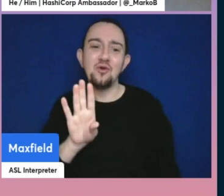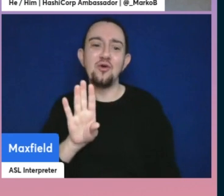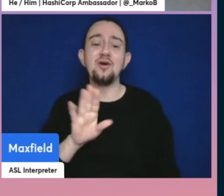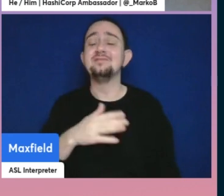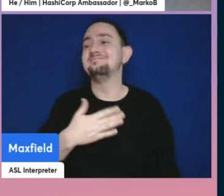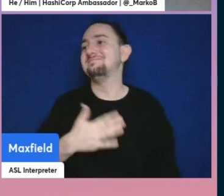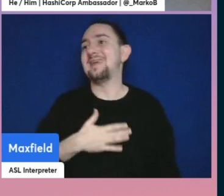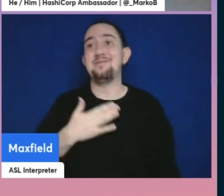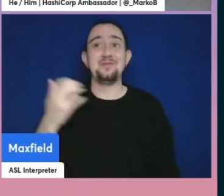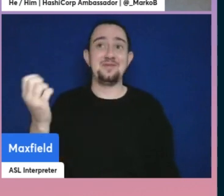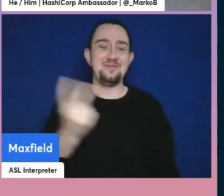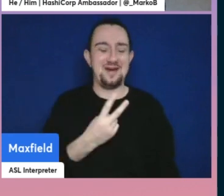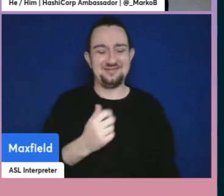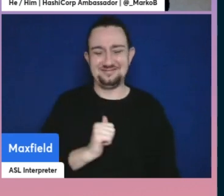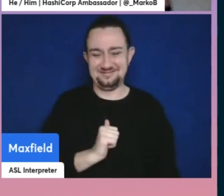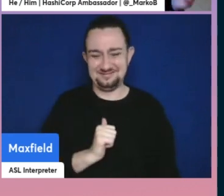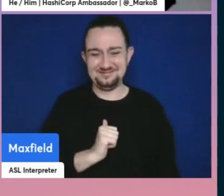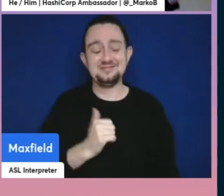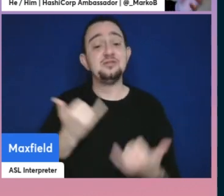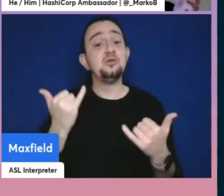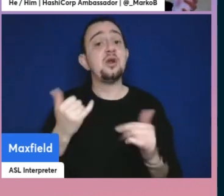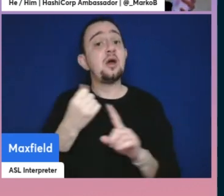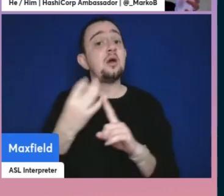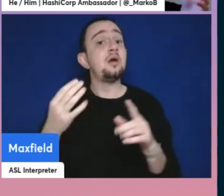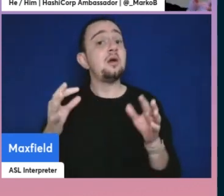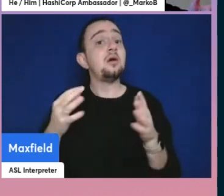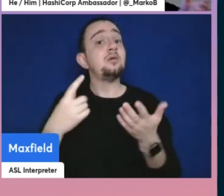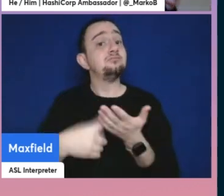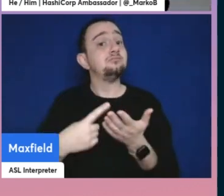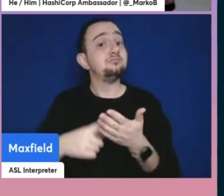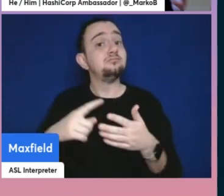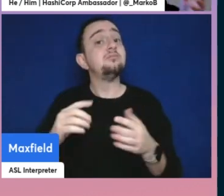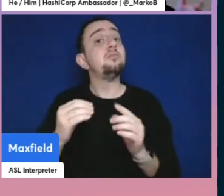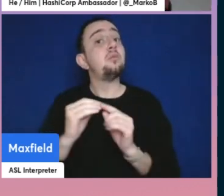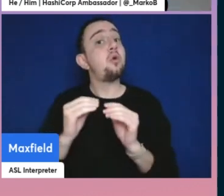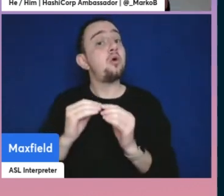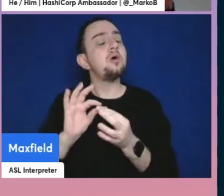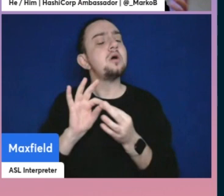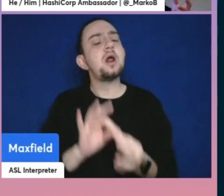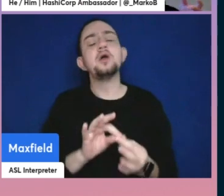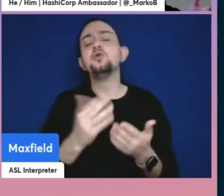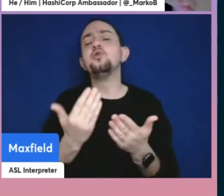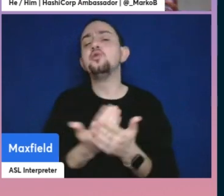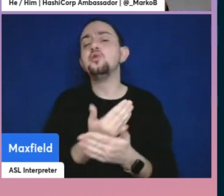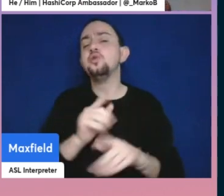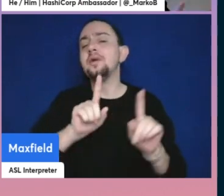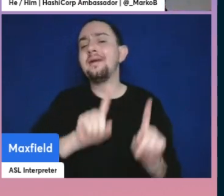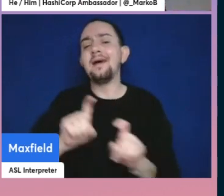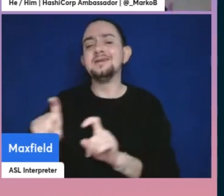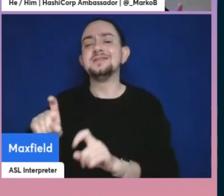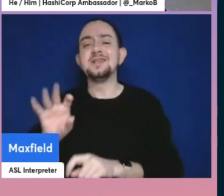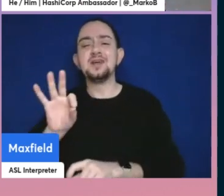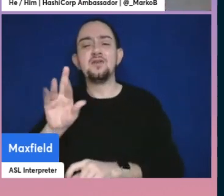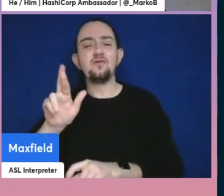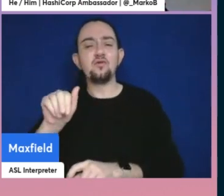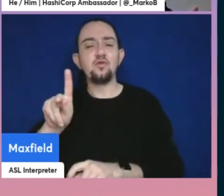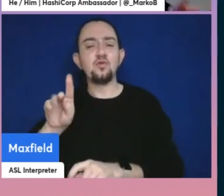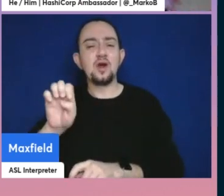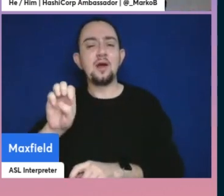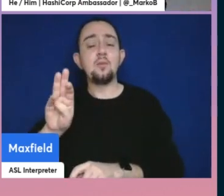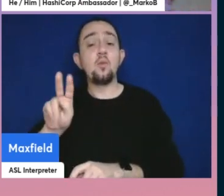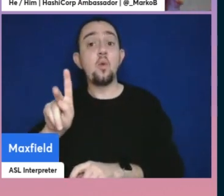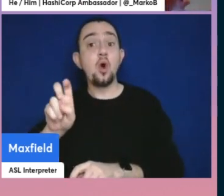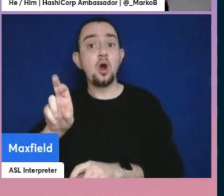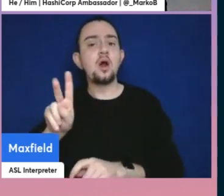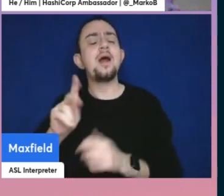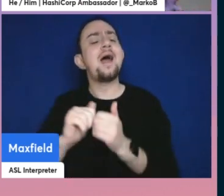more about the new testing framework and how we can kind of use that for testing our Terraform module specifically.